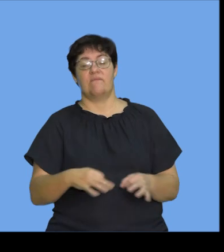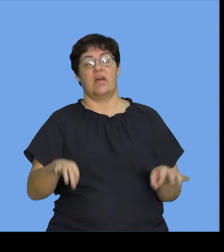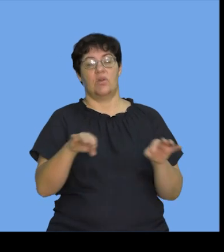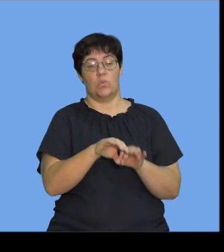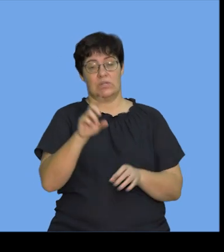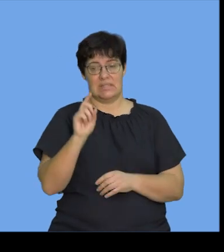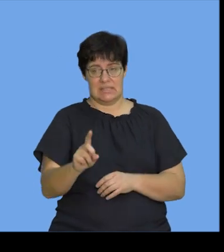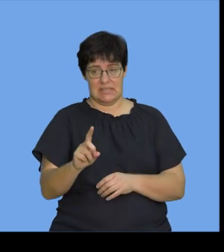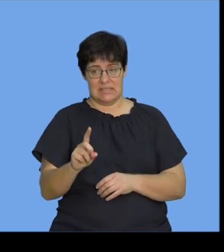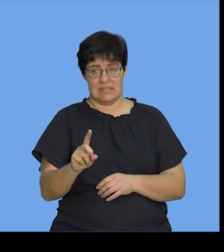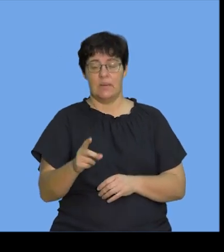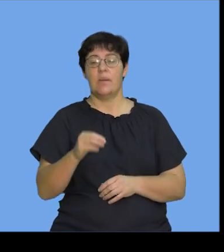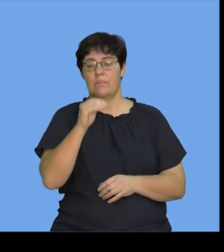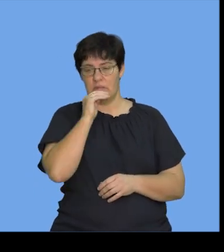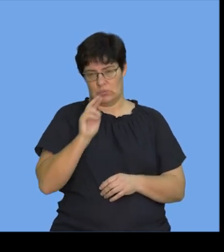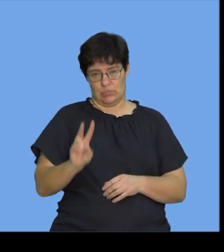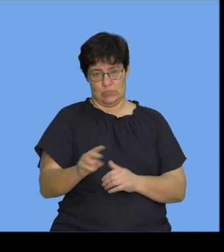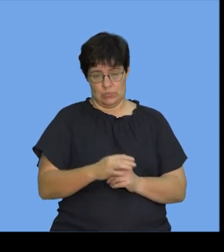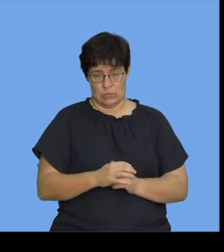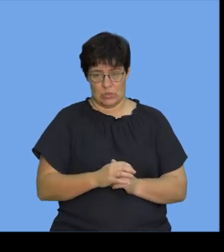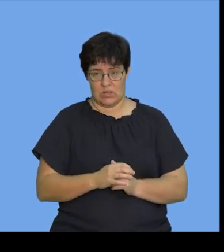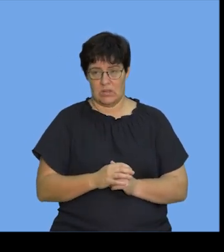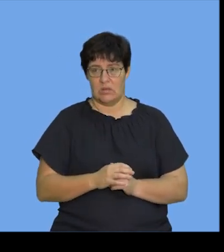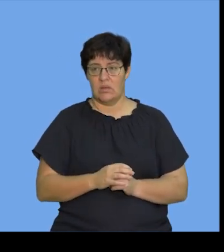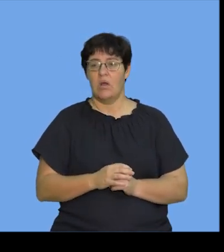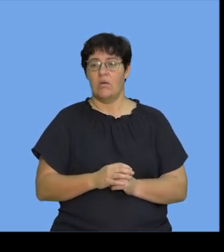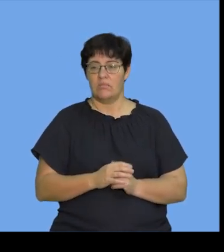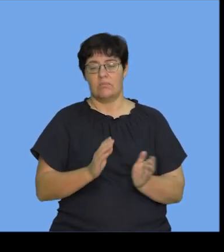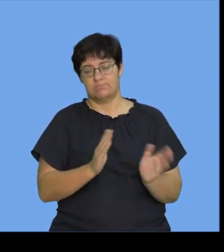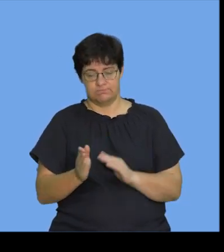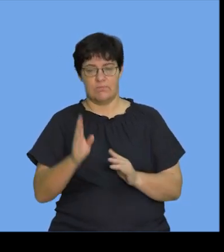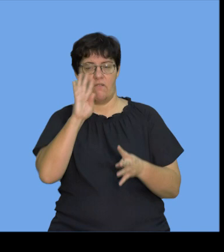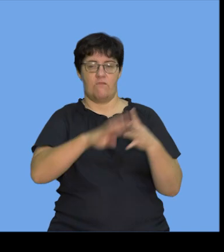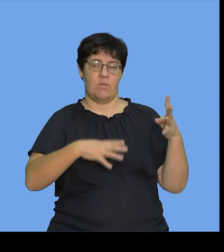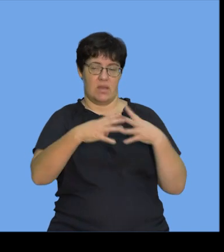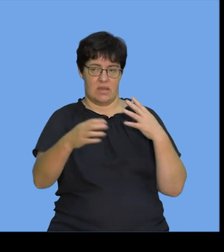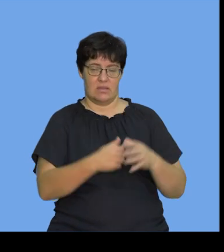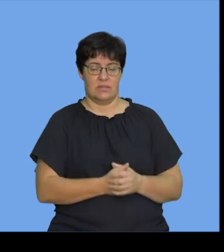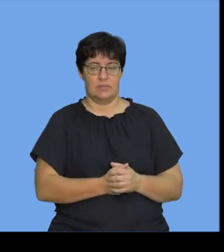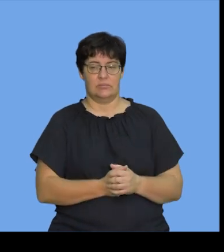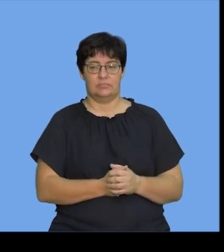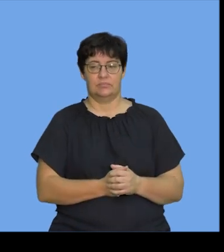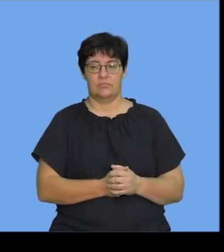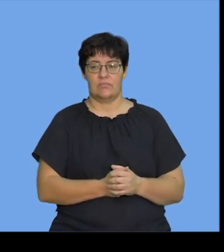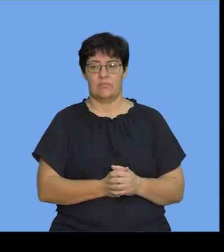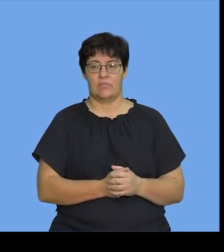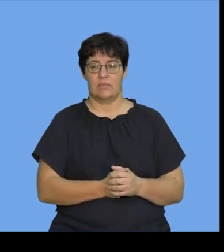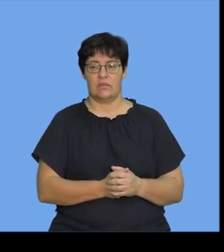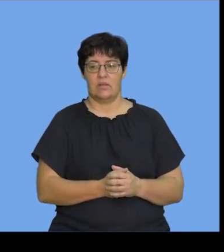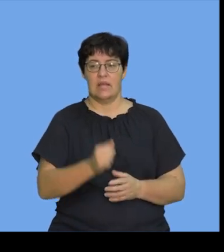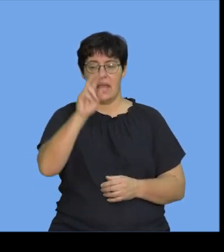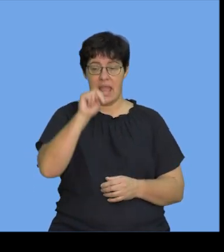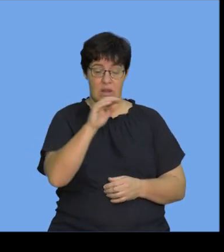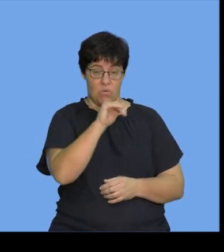is actually 2 there. And then you can go straight to your formula, which is n over